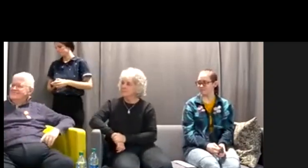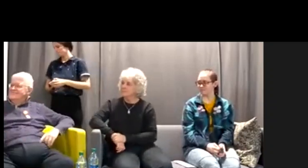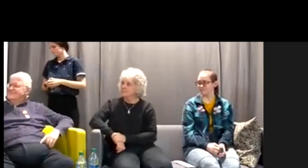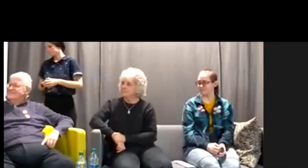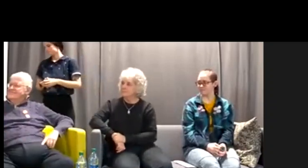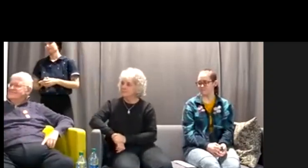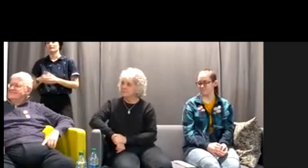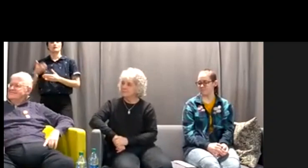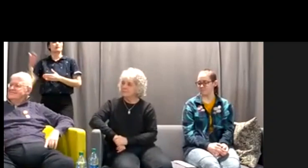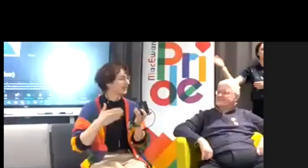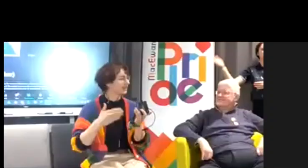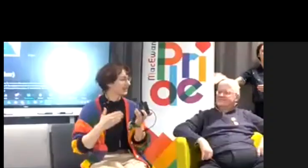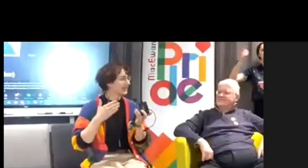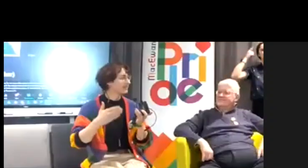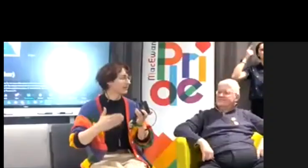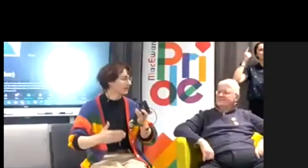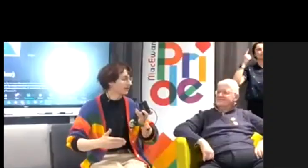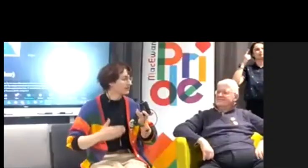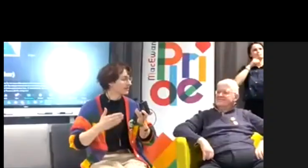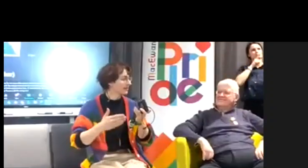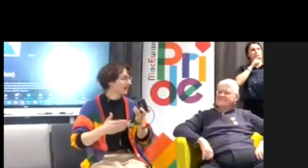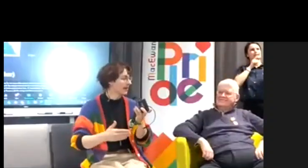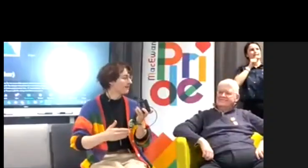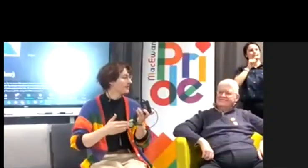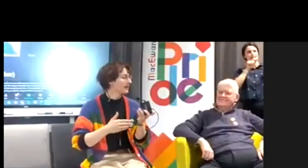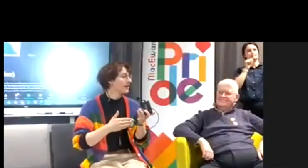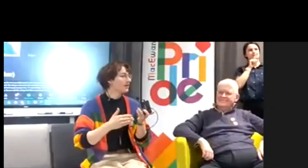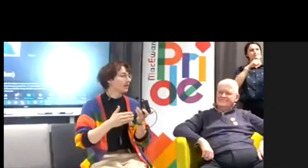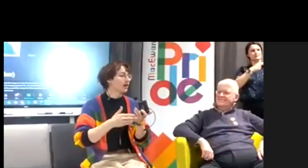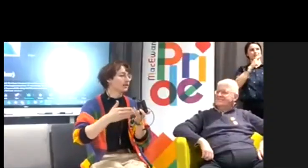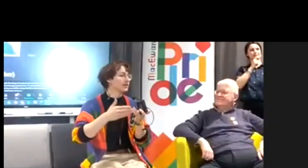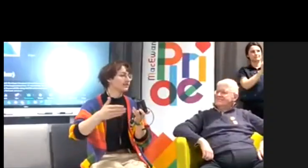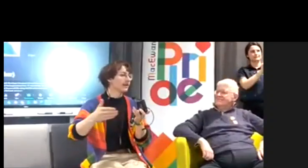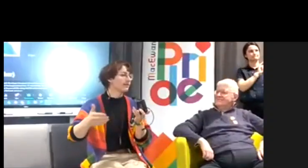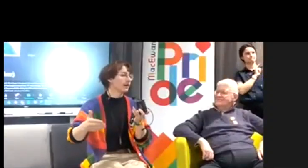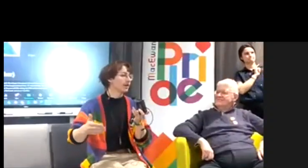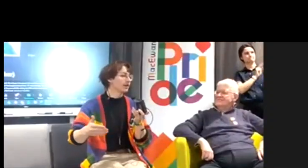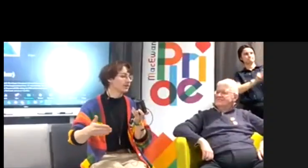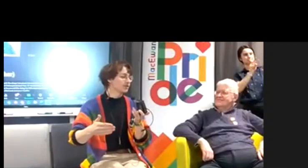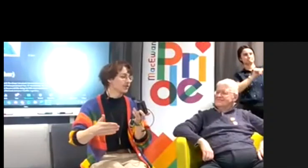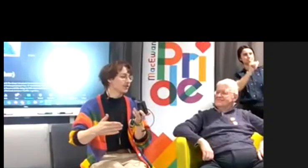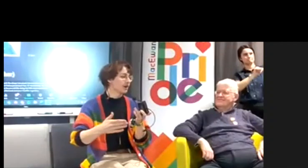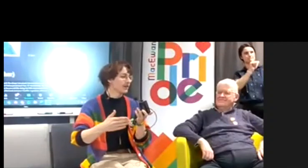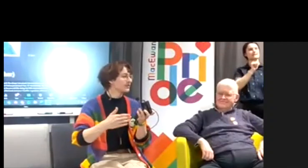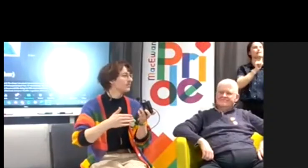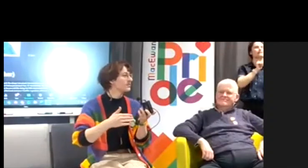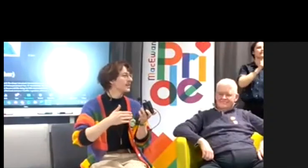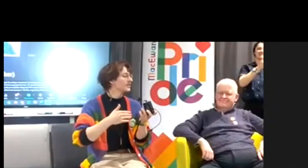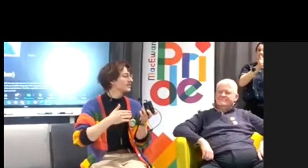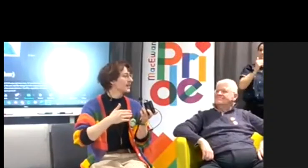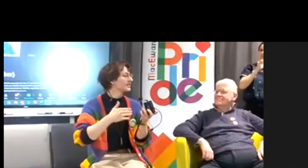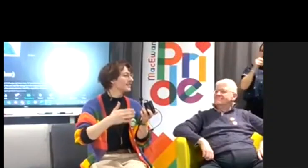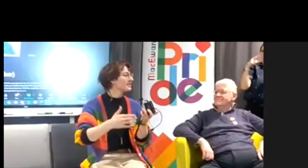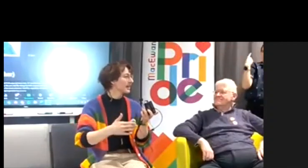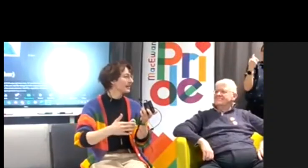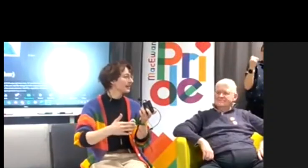I think that, like you said, like doing that little assessment when you first meet someone, I feel like regardless of how far along in your journey you are, that's almost like